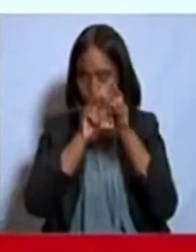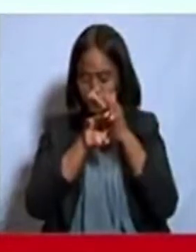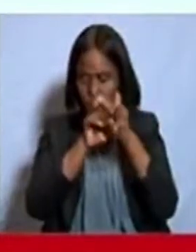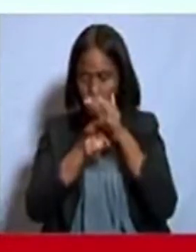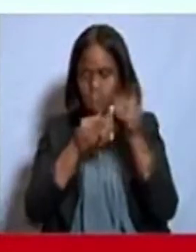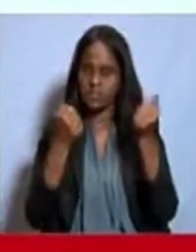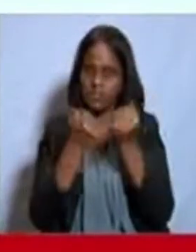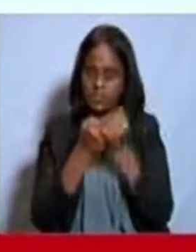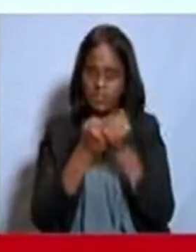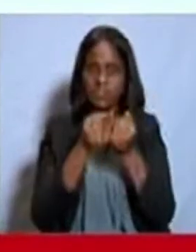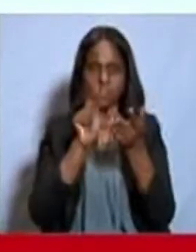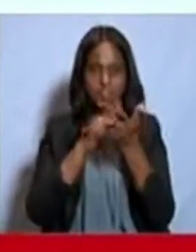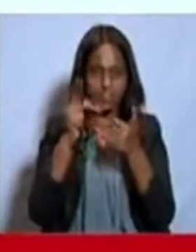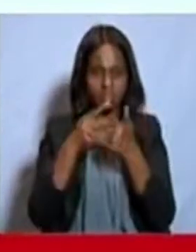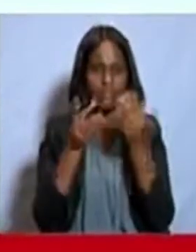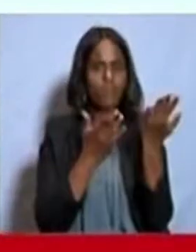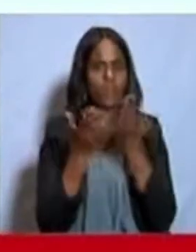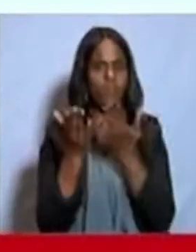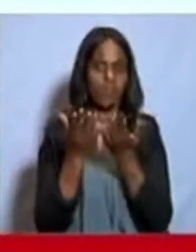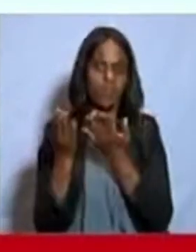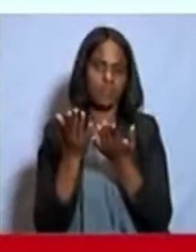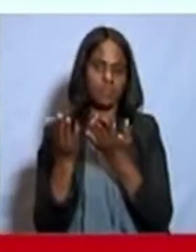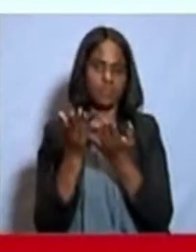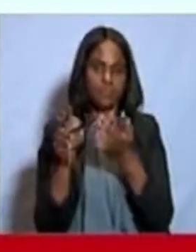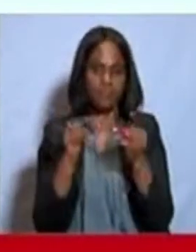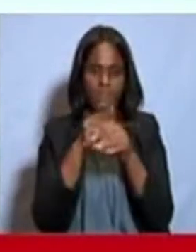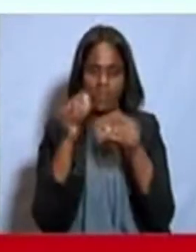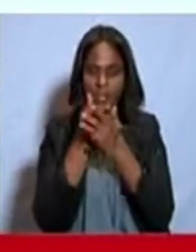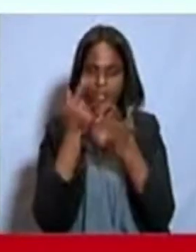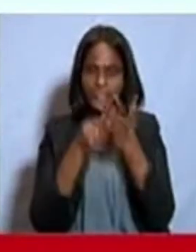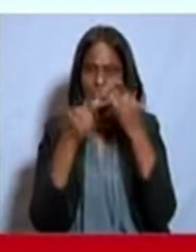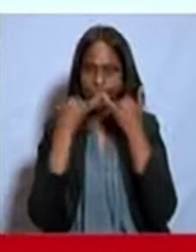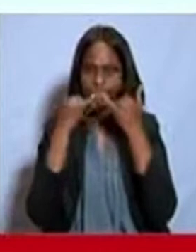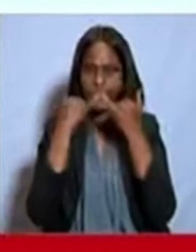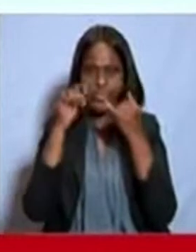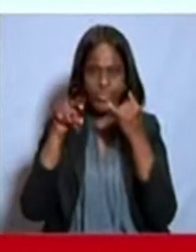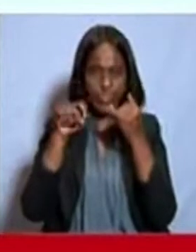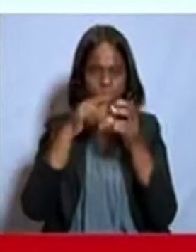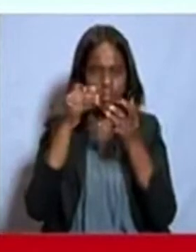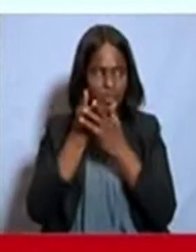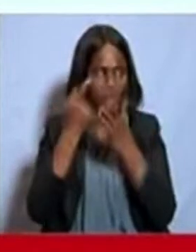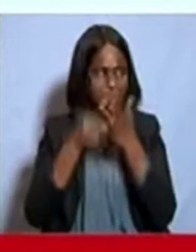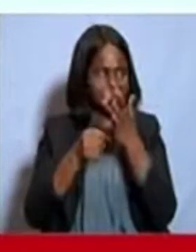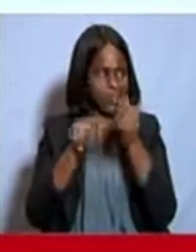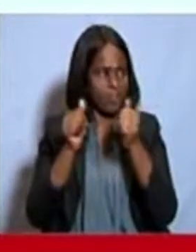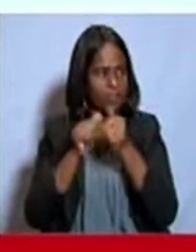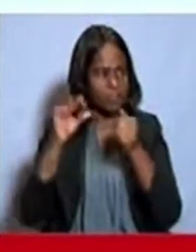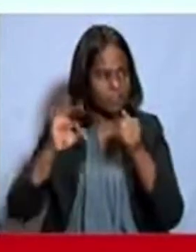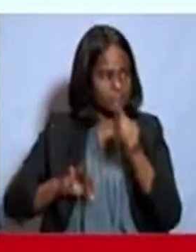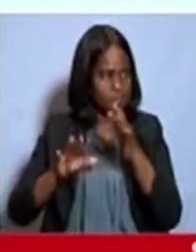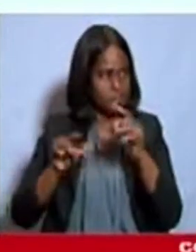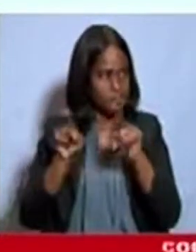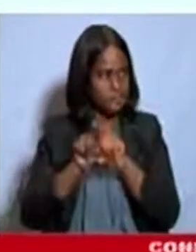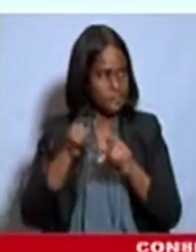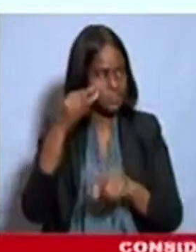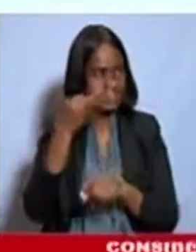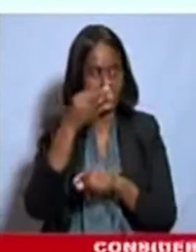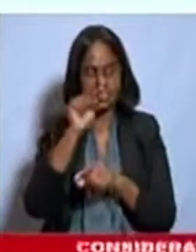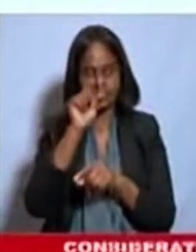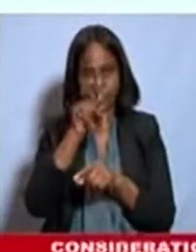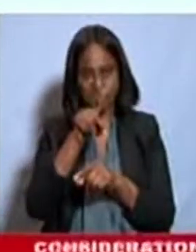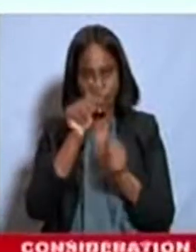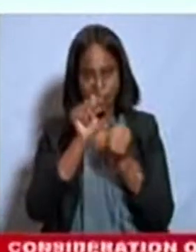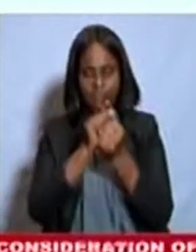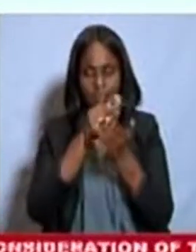Input Support Program services. A comparison of data regarding beneficiaries on FSP and